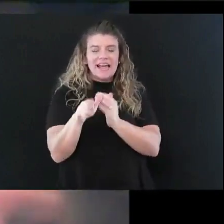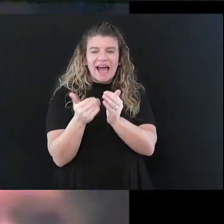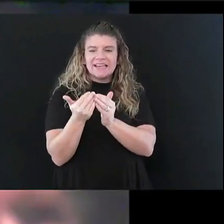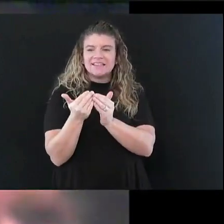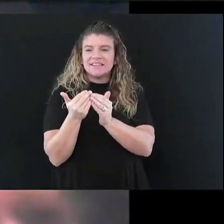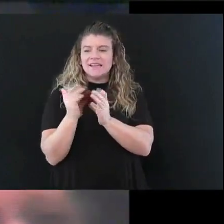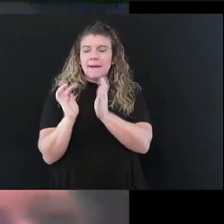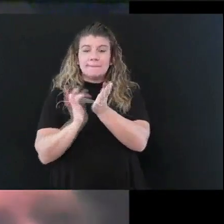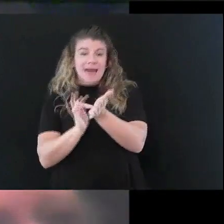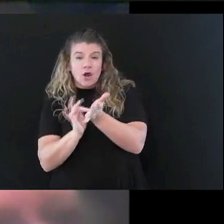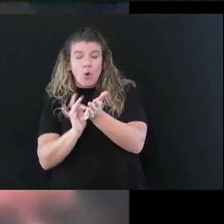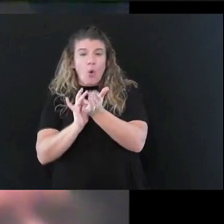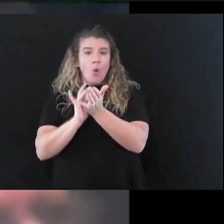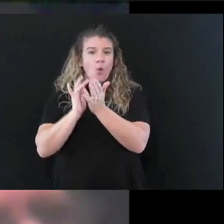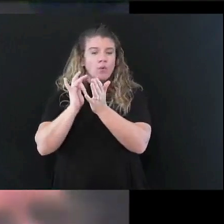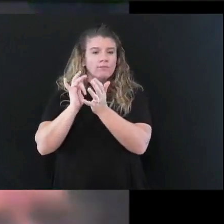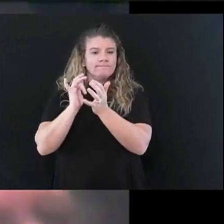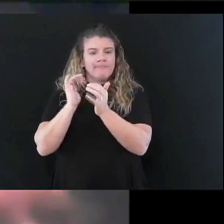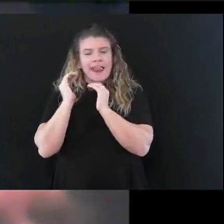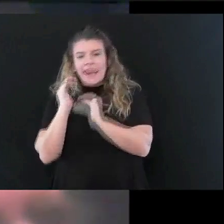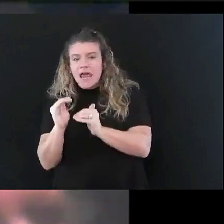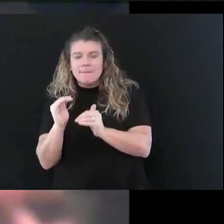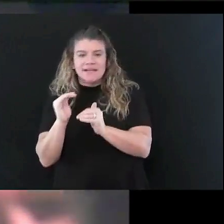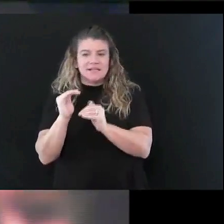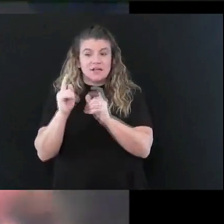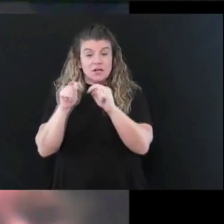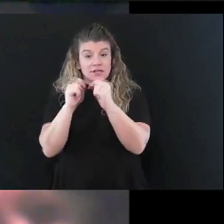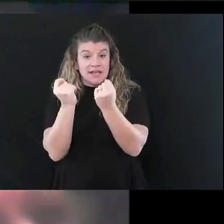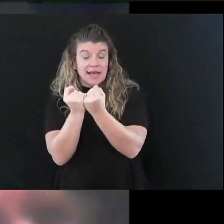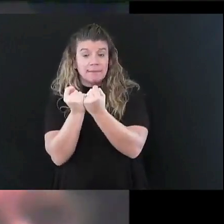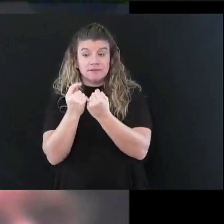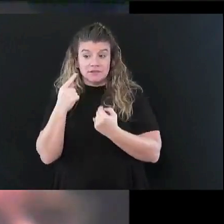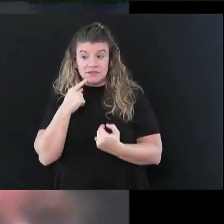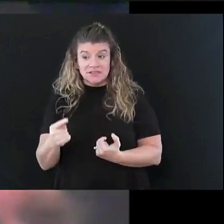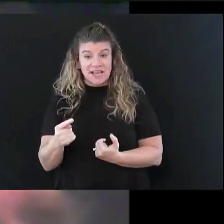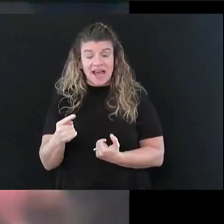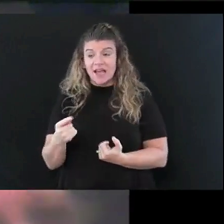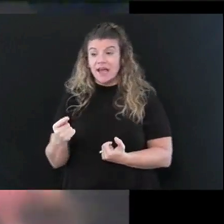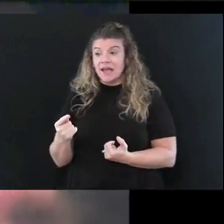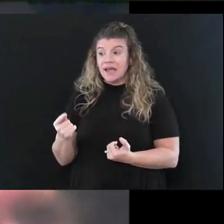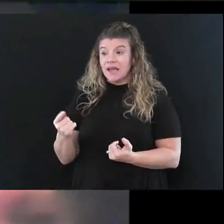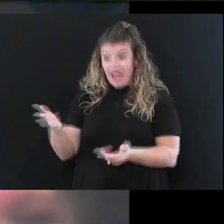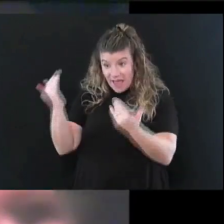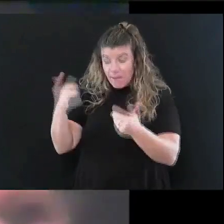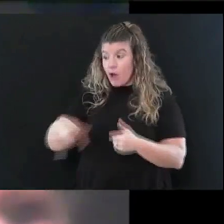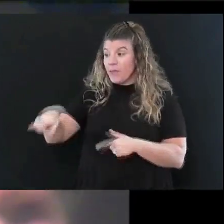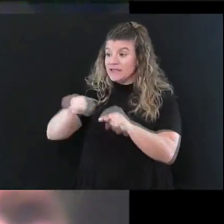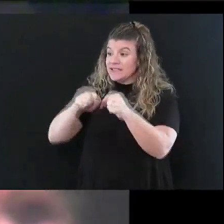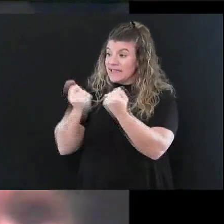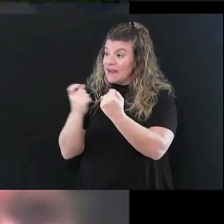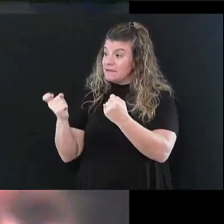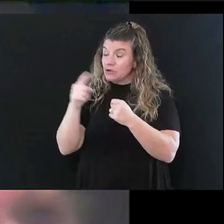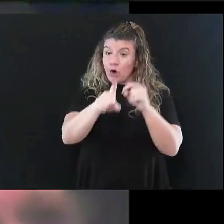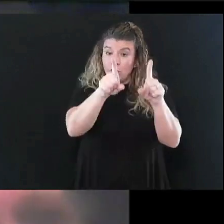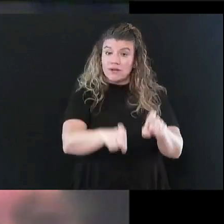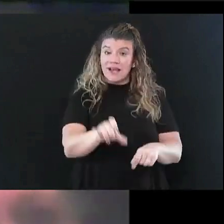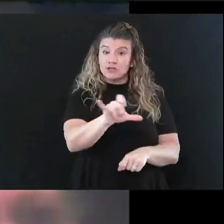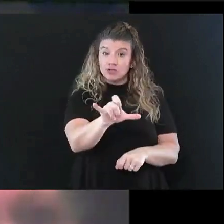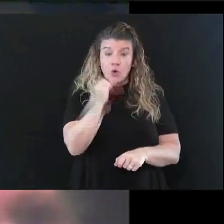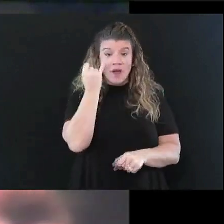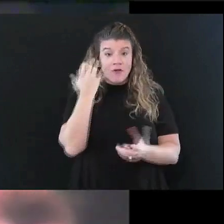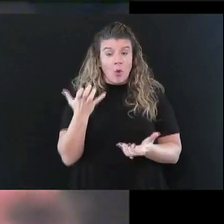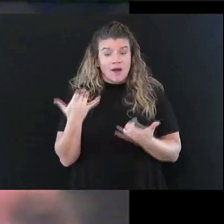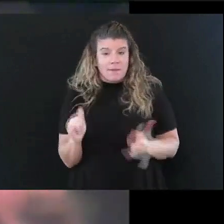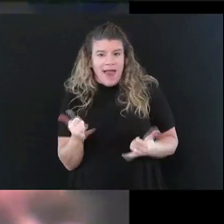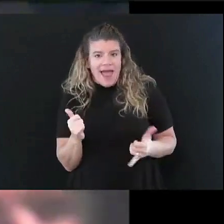medical barrier to teams saying, hey, guys, we need to get our people out there and test, or else we're not going to be able to play this weekend,